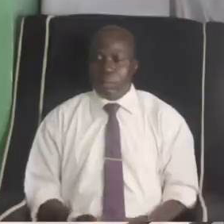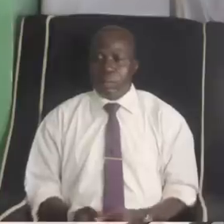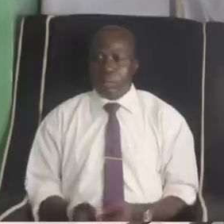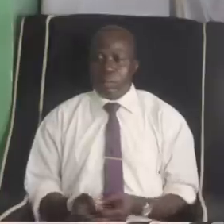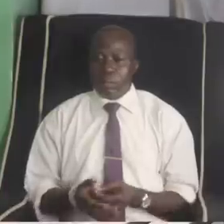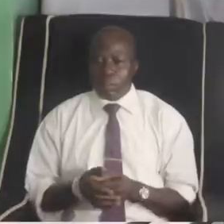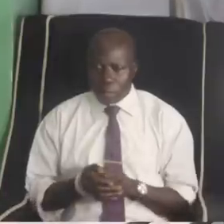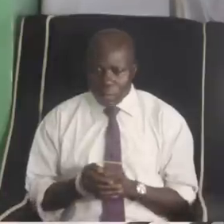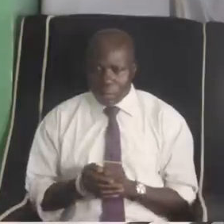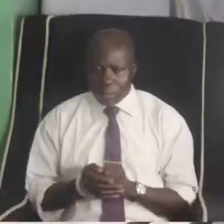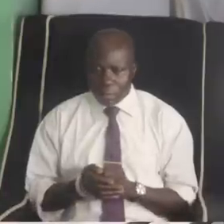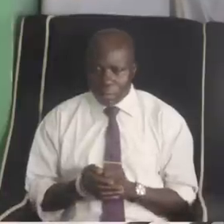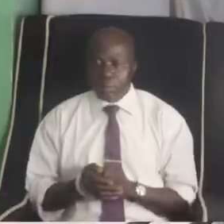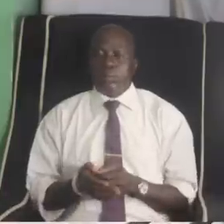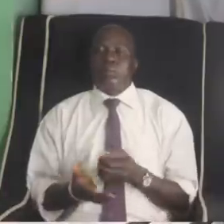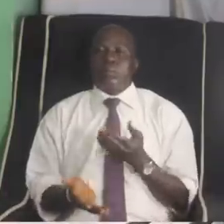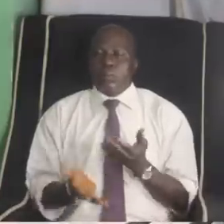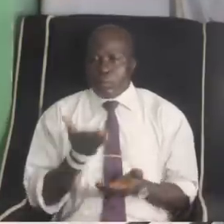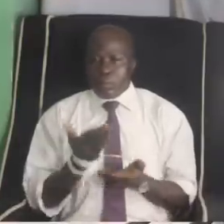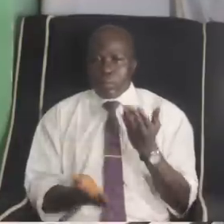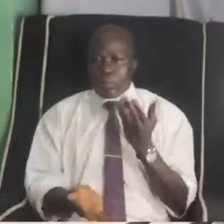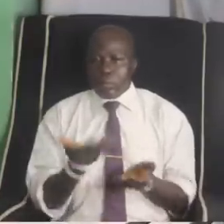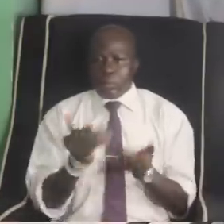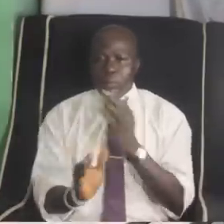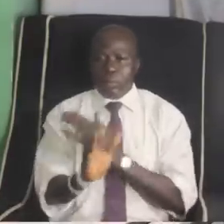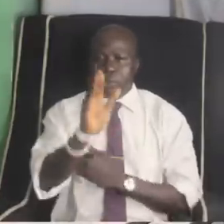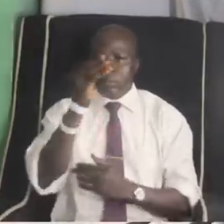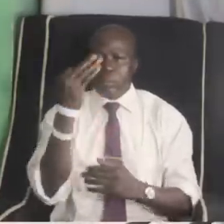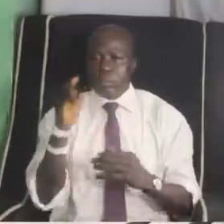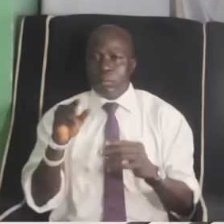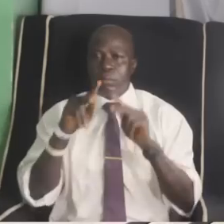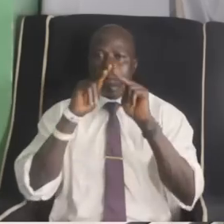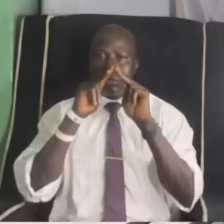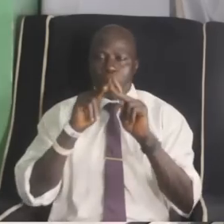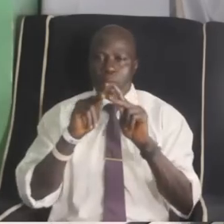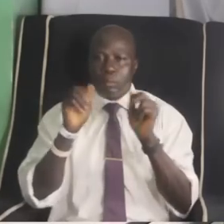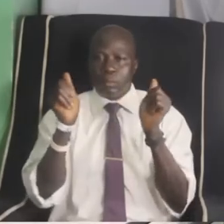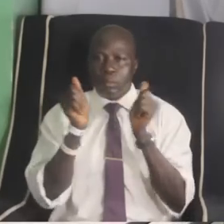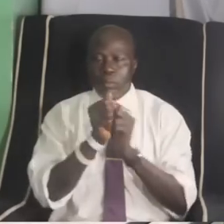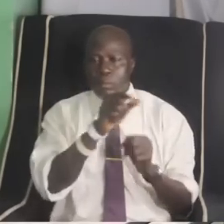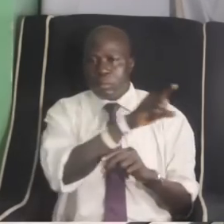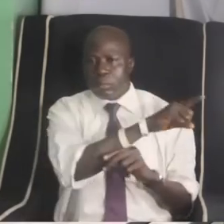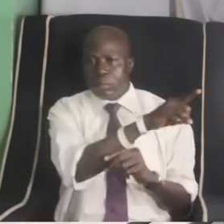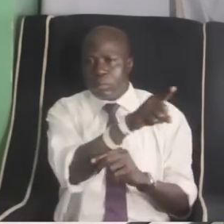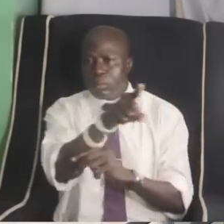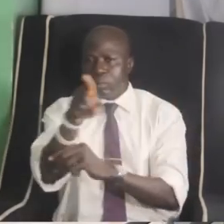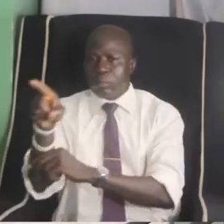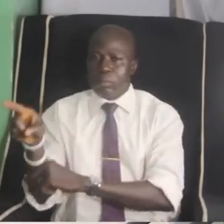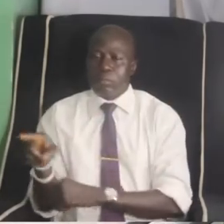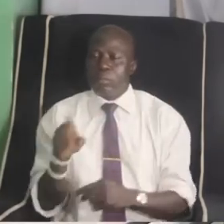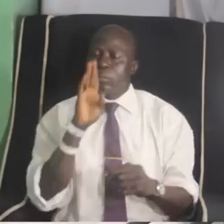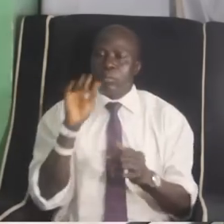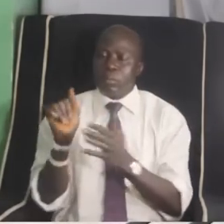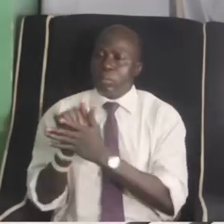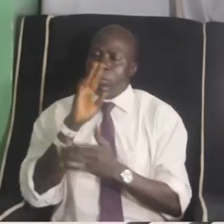je ki olorun alaafia may God of peace ki o wa pelu gbogbo eniyan to ngbo hun